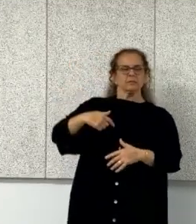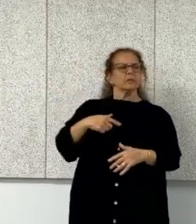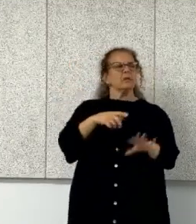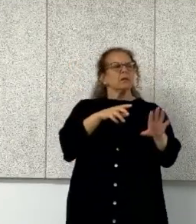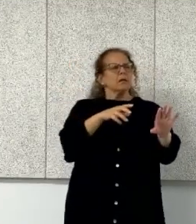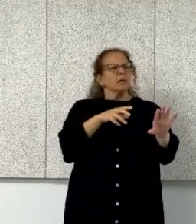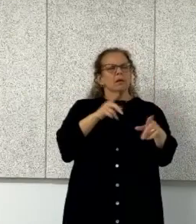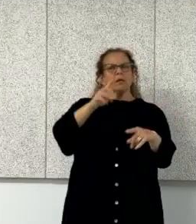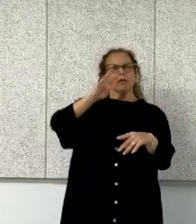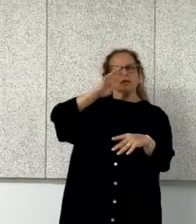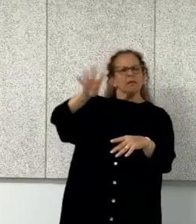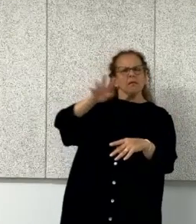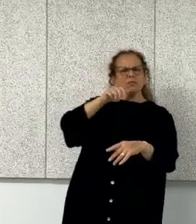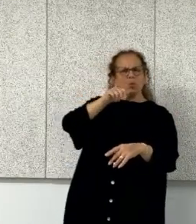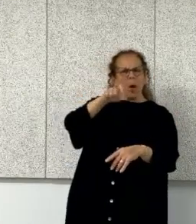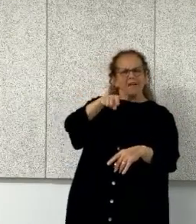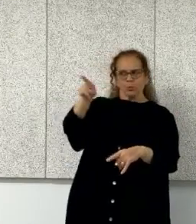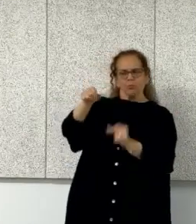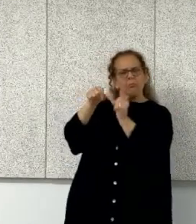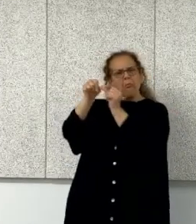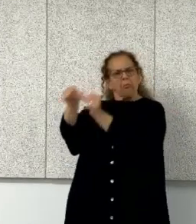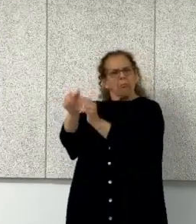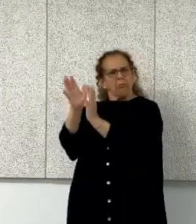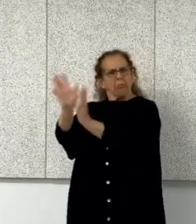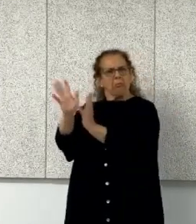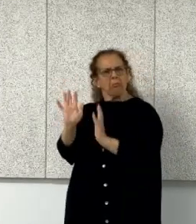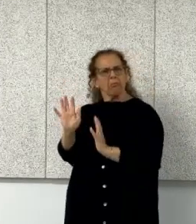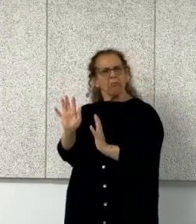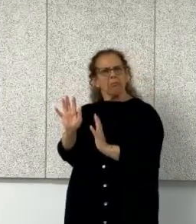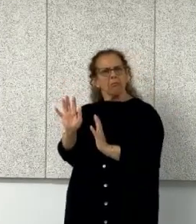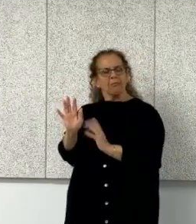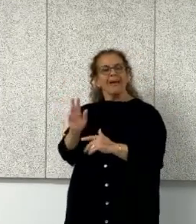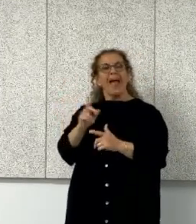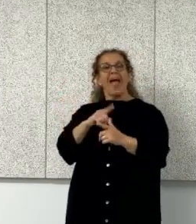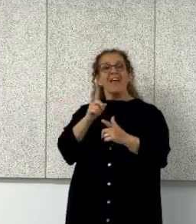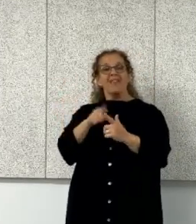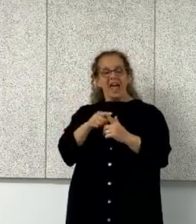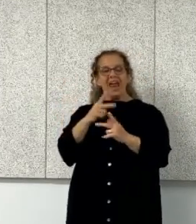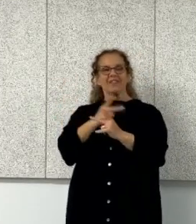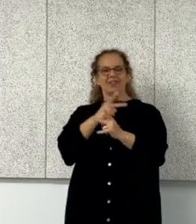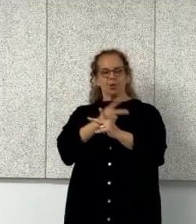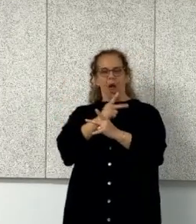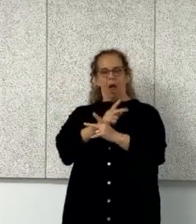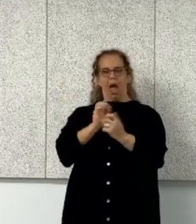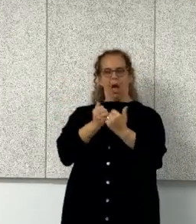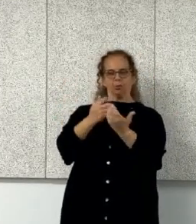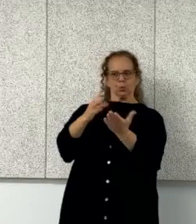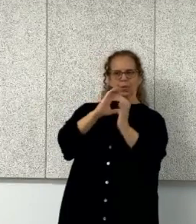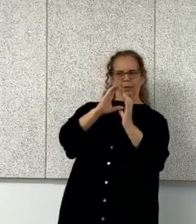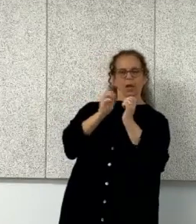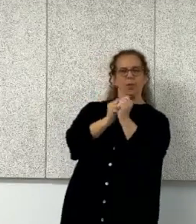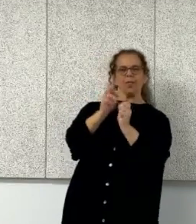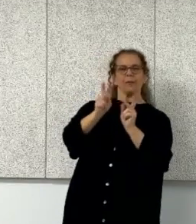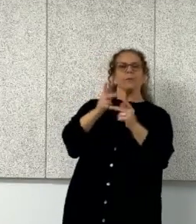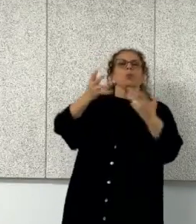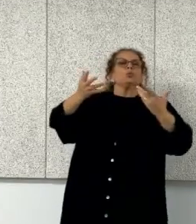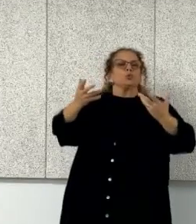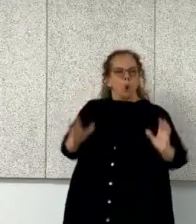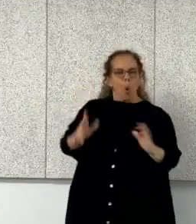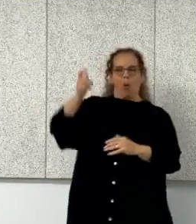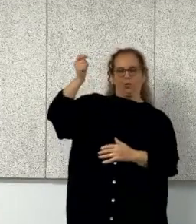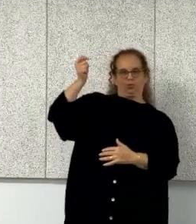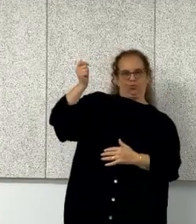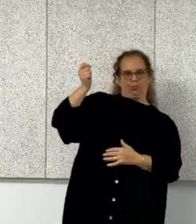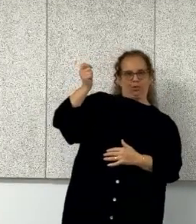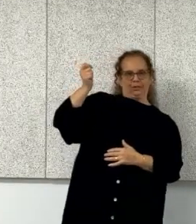wants. So let them continue having what they want and find ways to talk to these people who don't want that and offer them this new model. Maybe they want to choose their shows later.